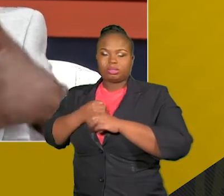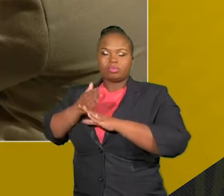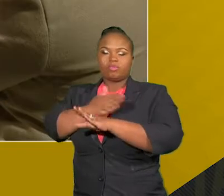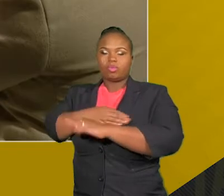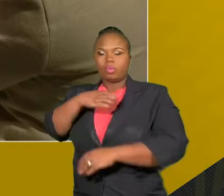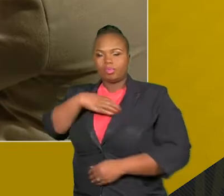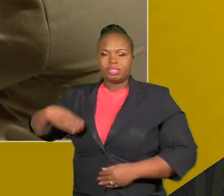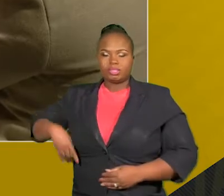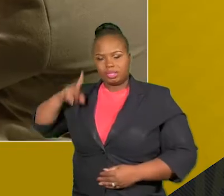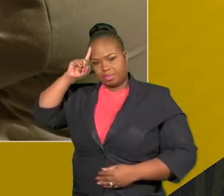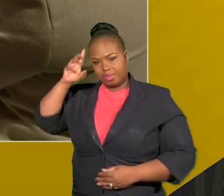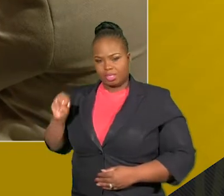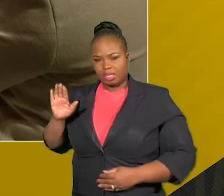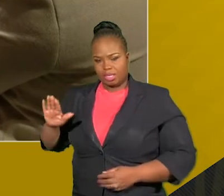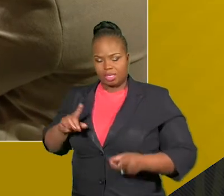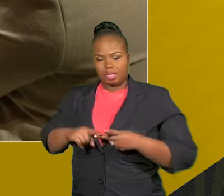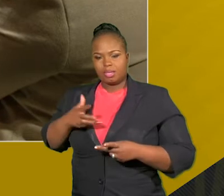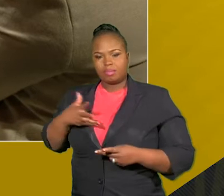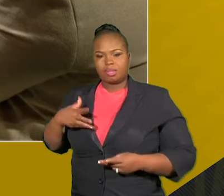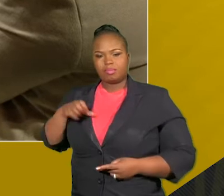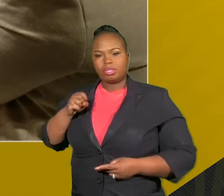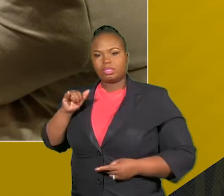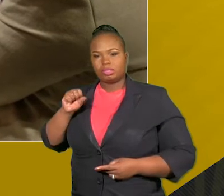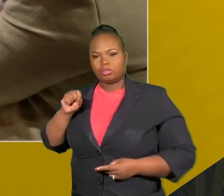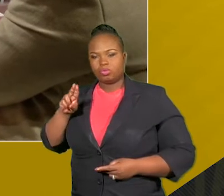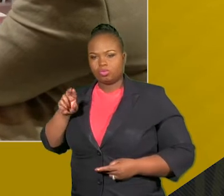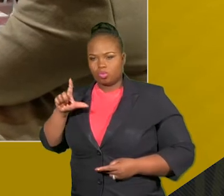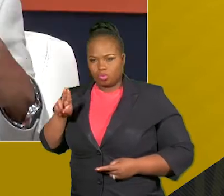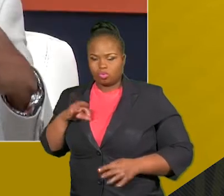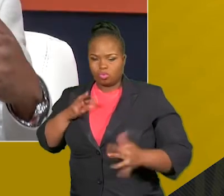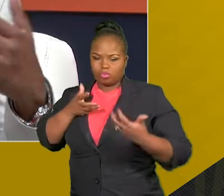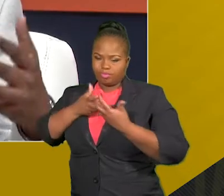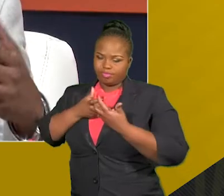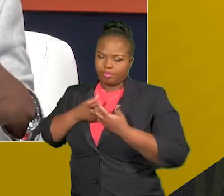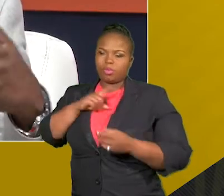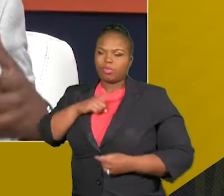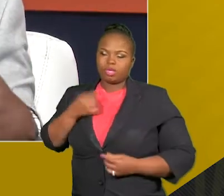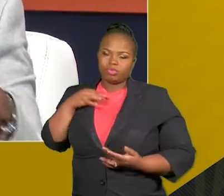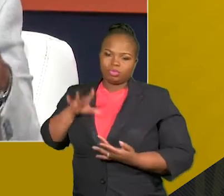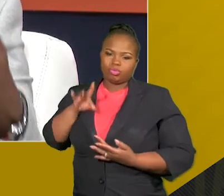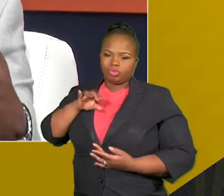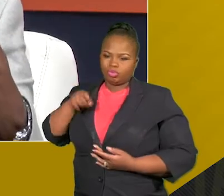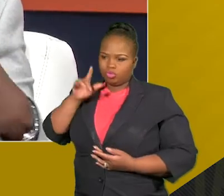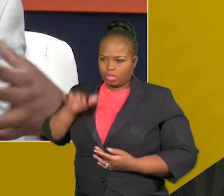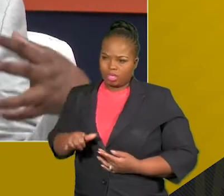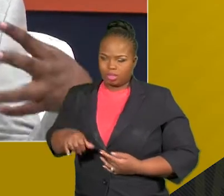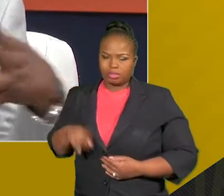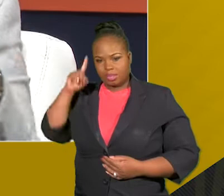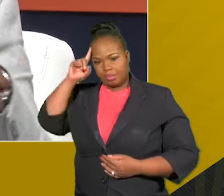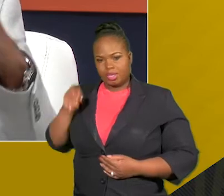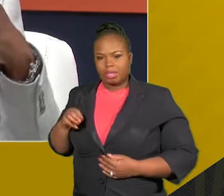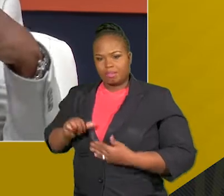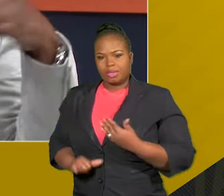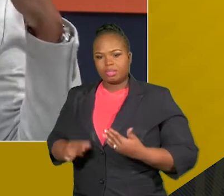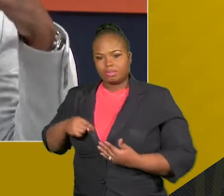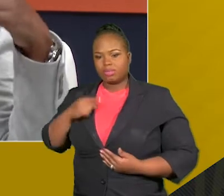Mandela and Mama Albertina Sisulu. So in line with that centenary, and you know July is Mandela month, so